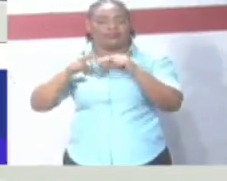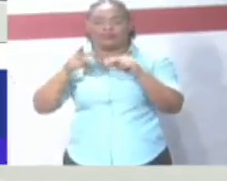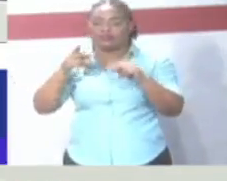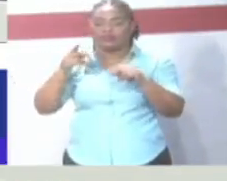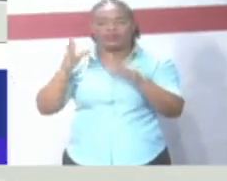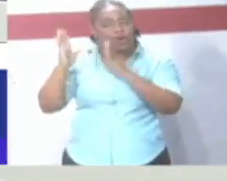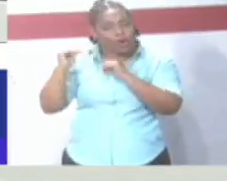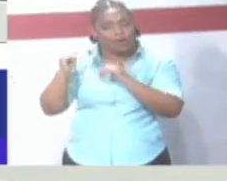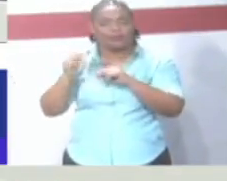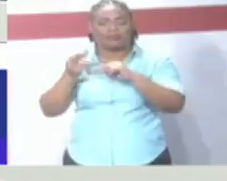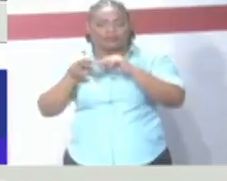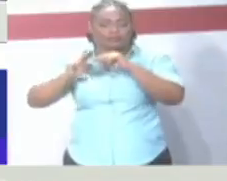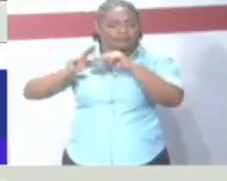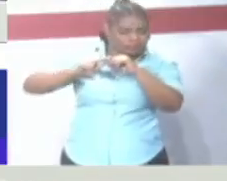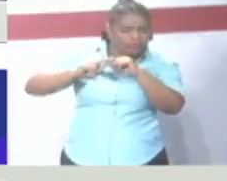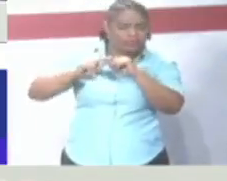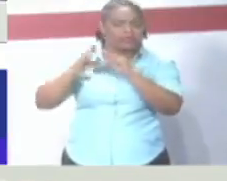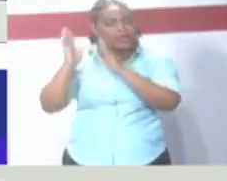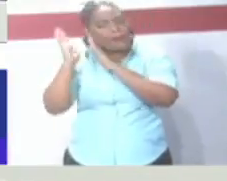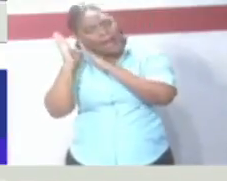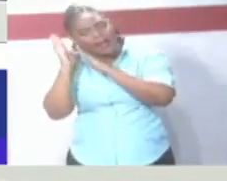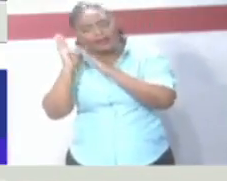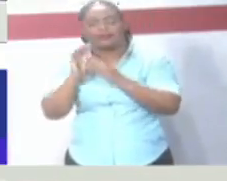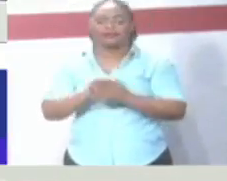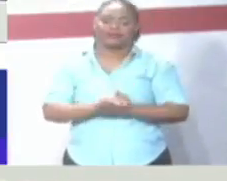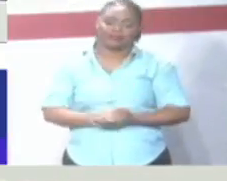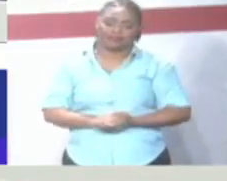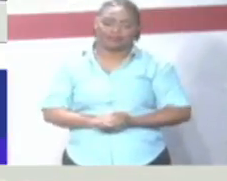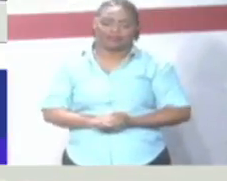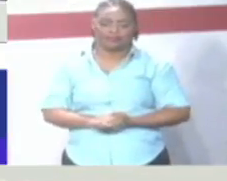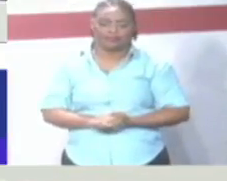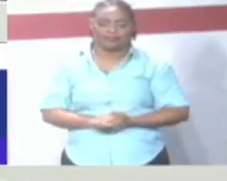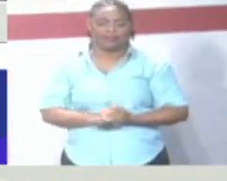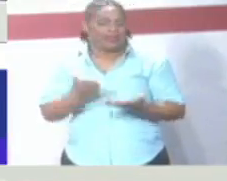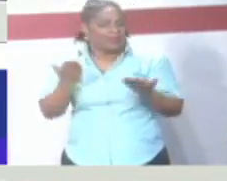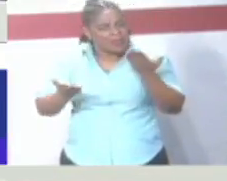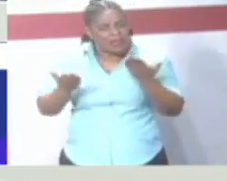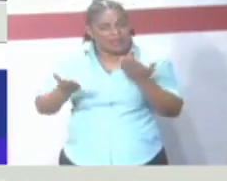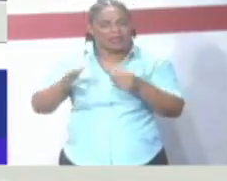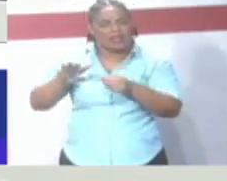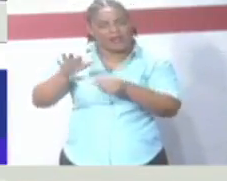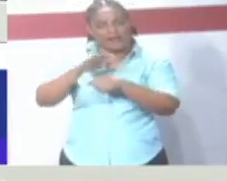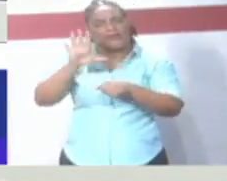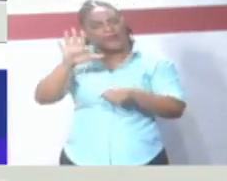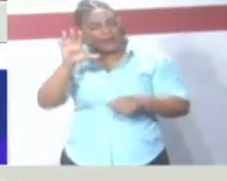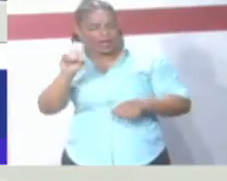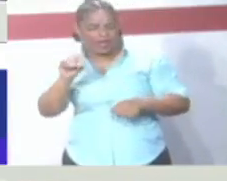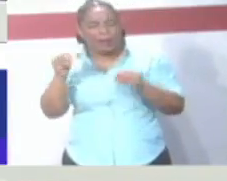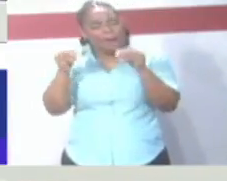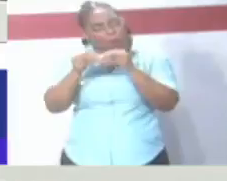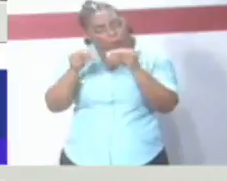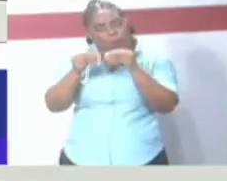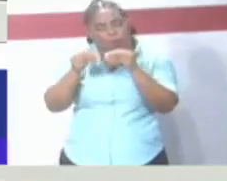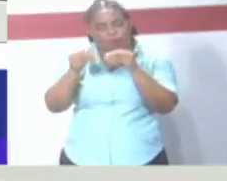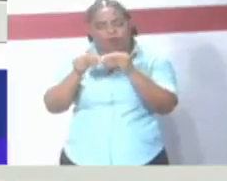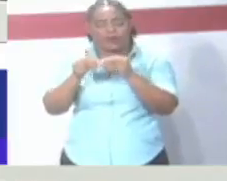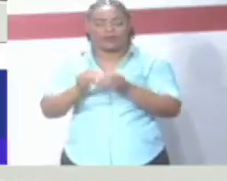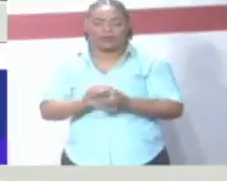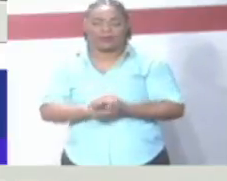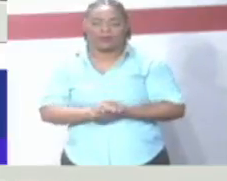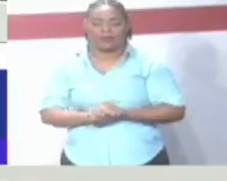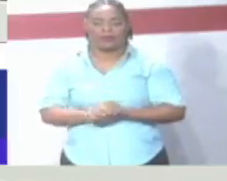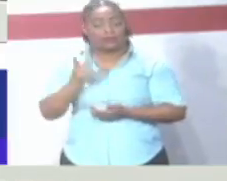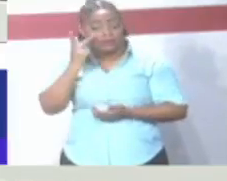intensive care unit beds by approximately 50 in Trinidad and Tobago. Given the number of pediatric cases that we have